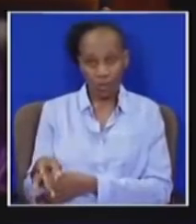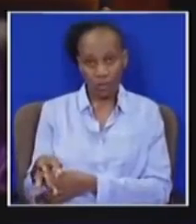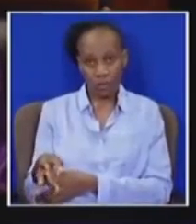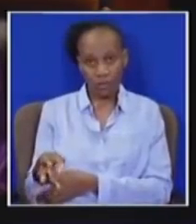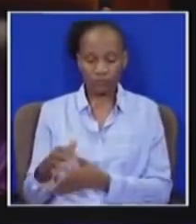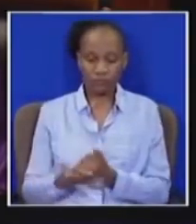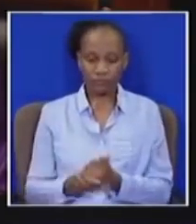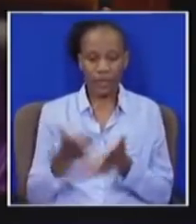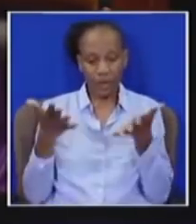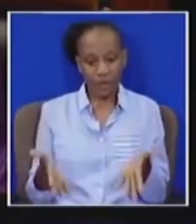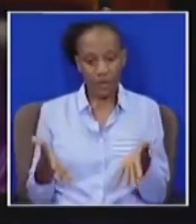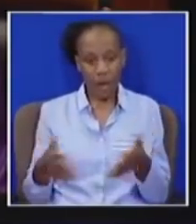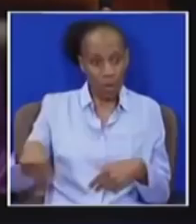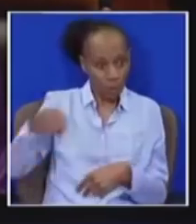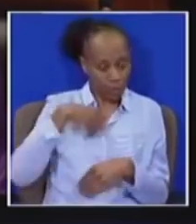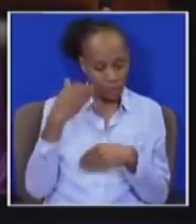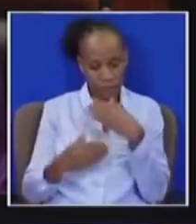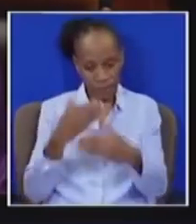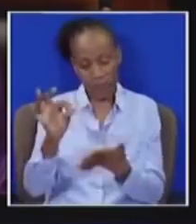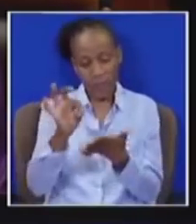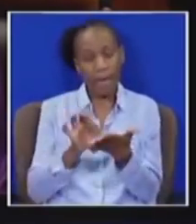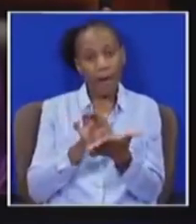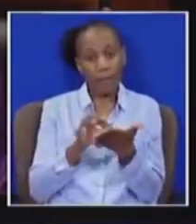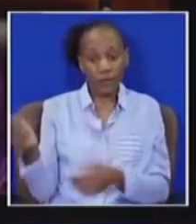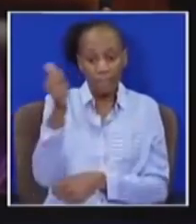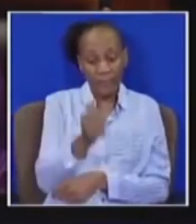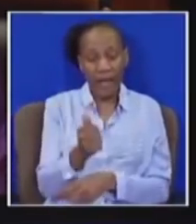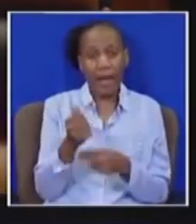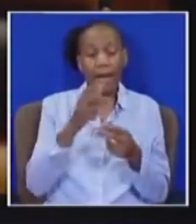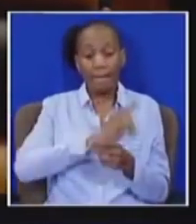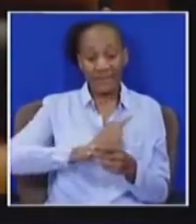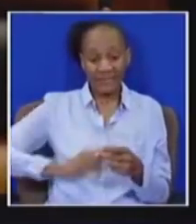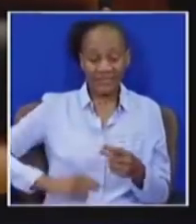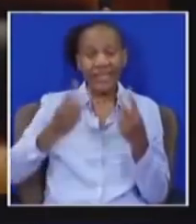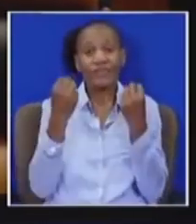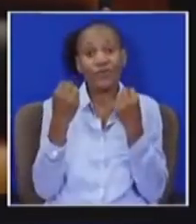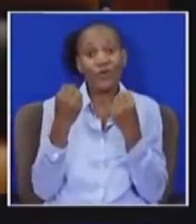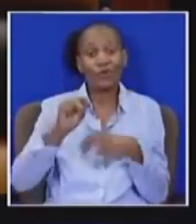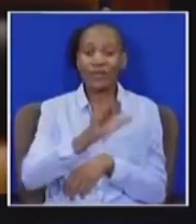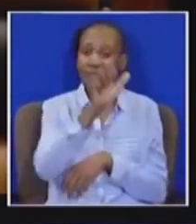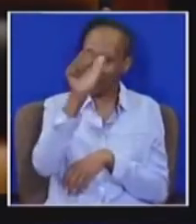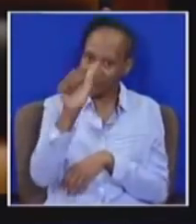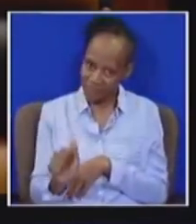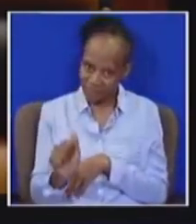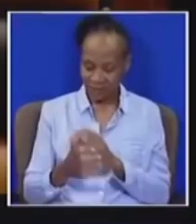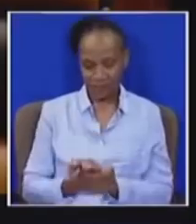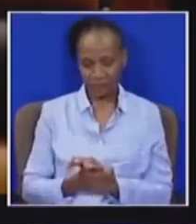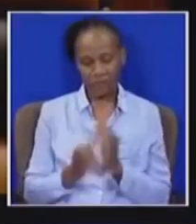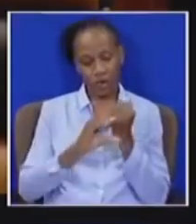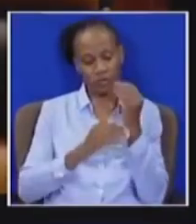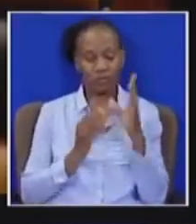The House will now proceed to the election of the new President of the Republic of South Africa. The